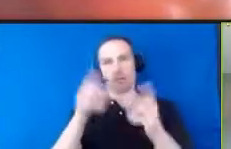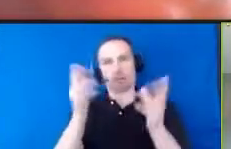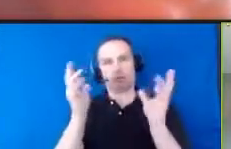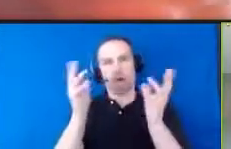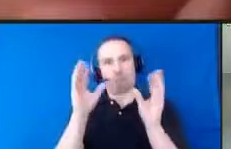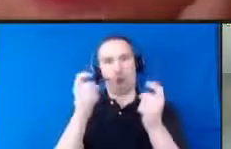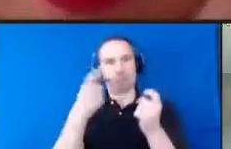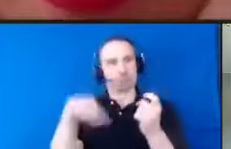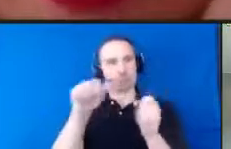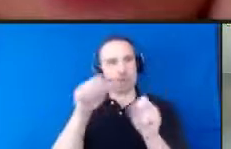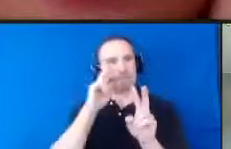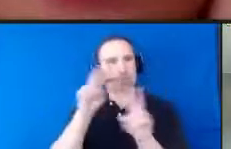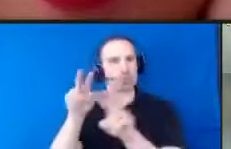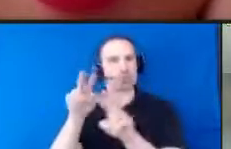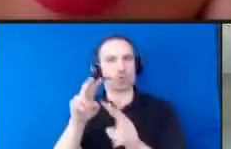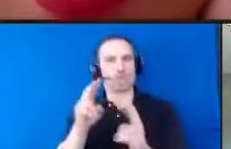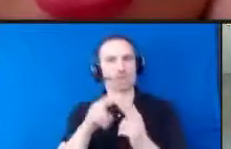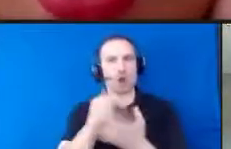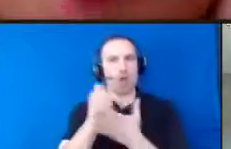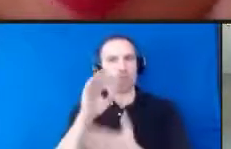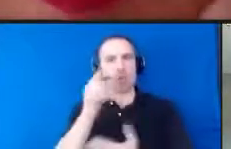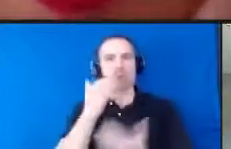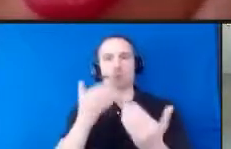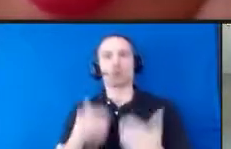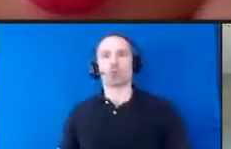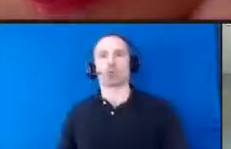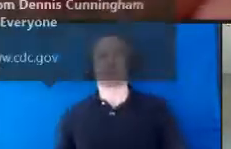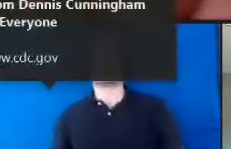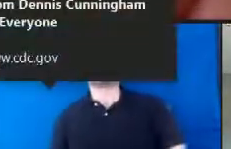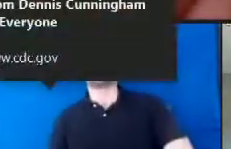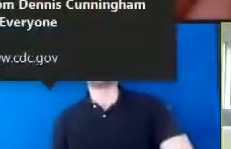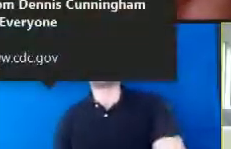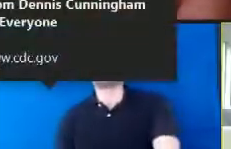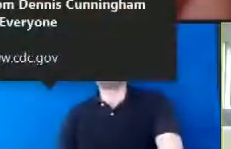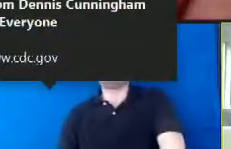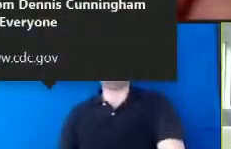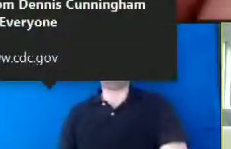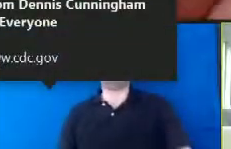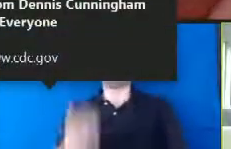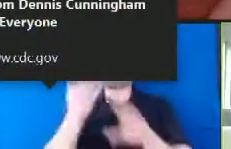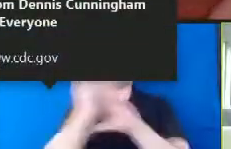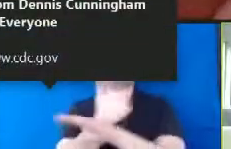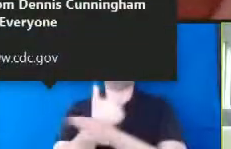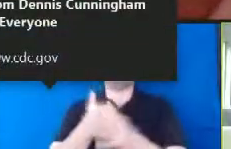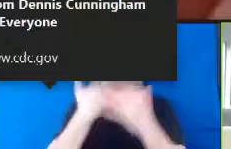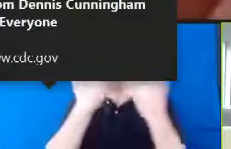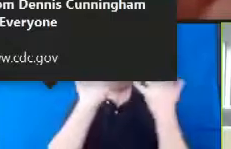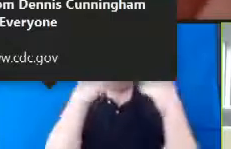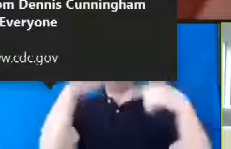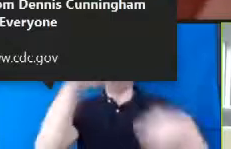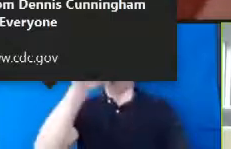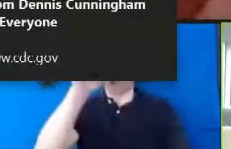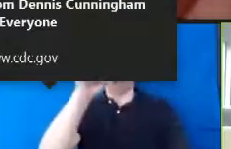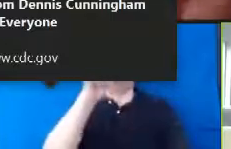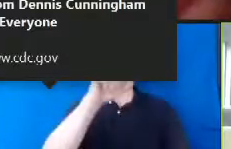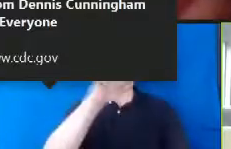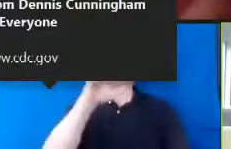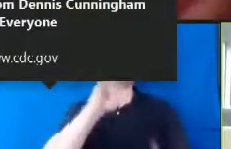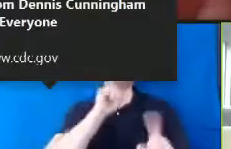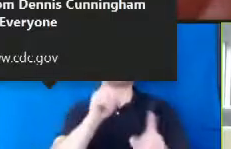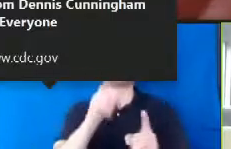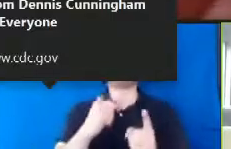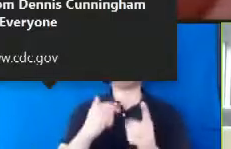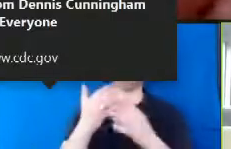Great, that's really helpful. Thank you. As we kind of close out before we go to questions and answers, how hopeful are